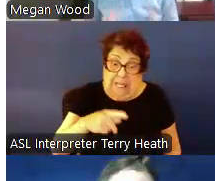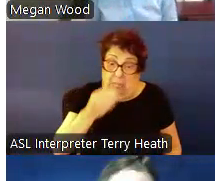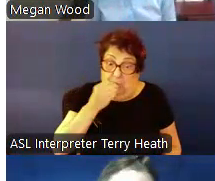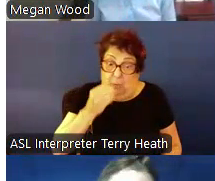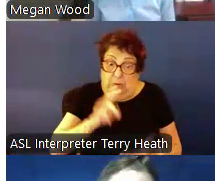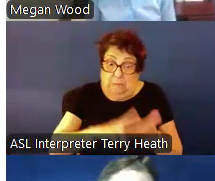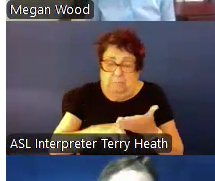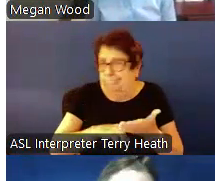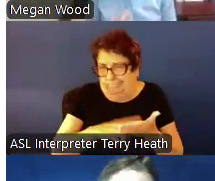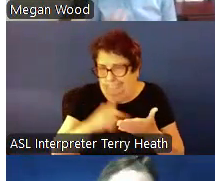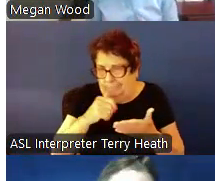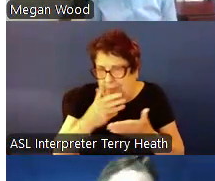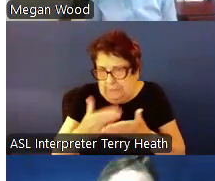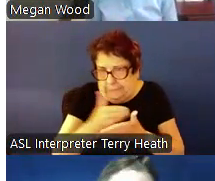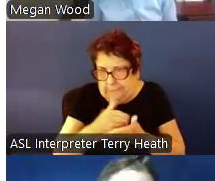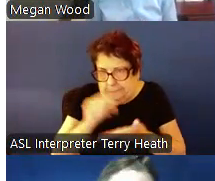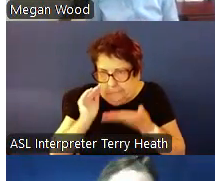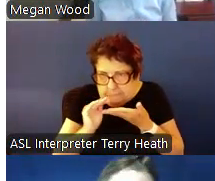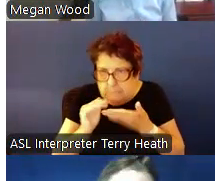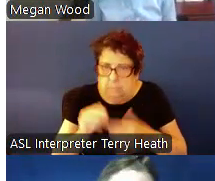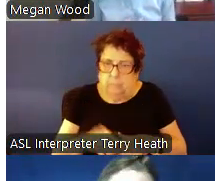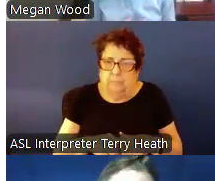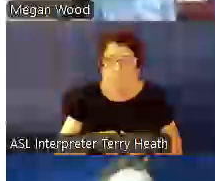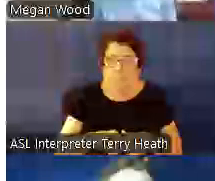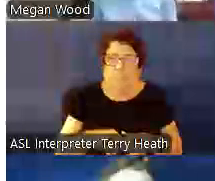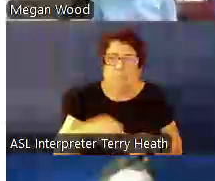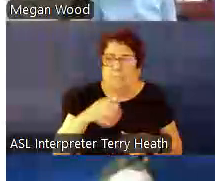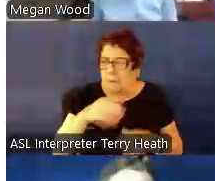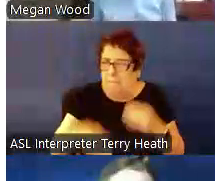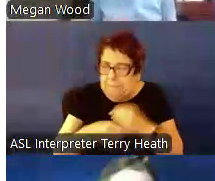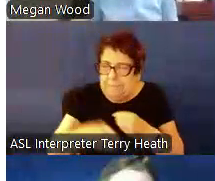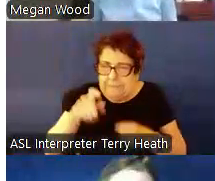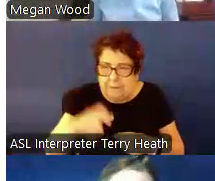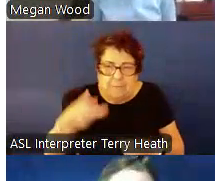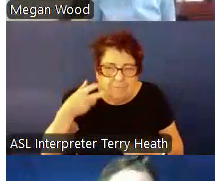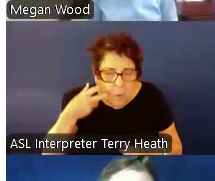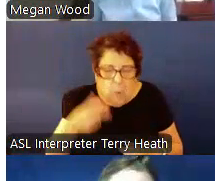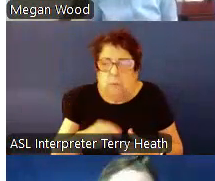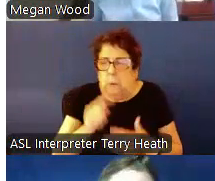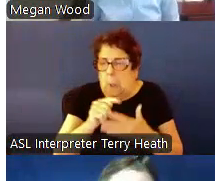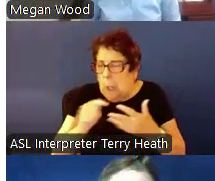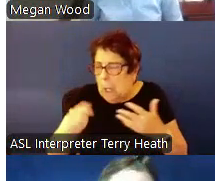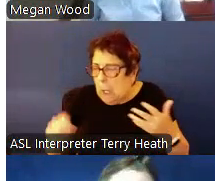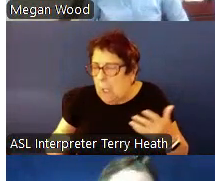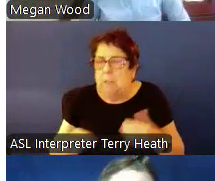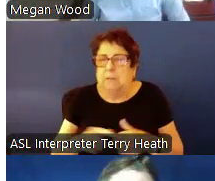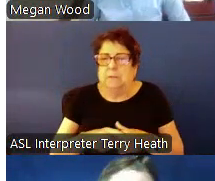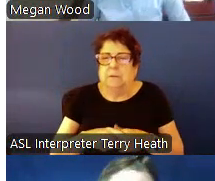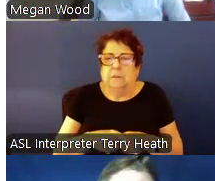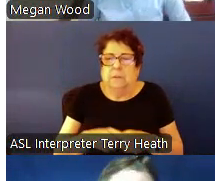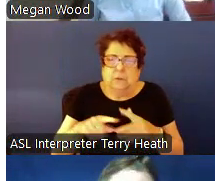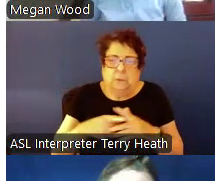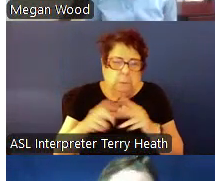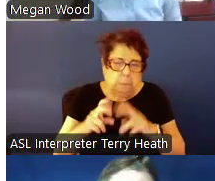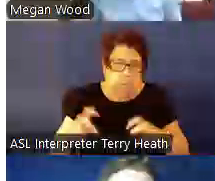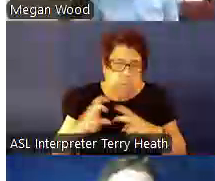sit down with him, get some information, and we start just kind of pulling apart, you know, what can we do for each of these things? And,